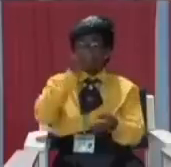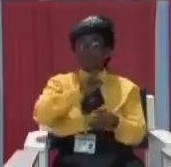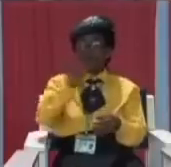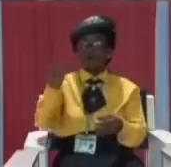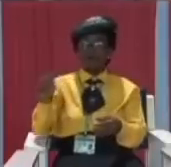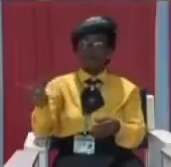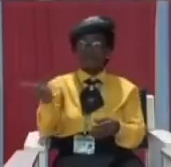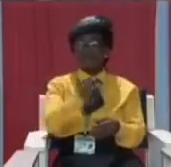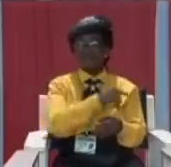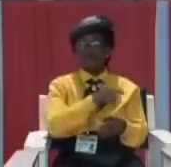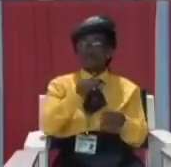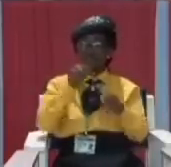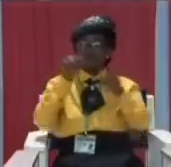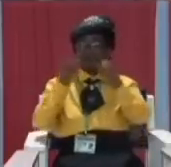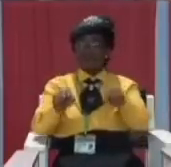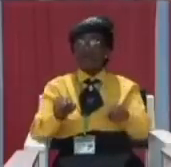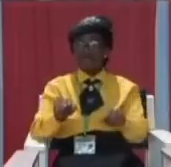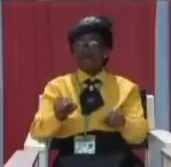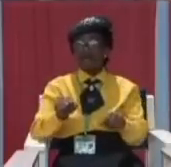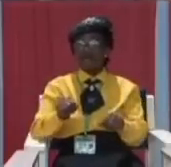you can keep flies away.